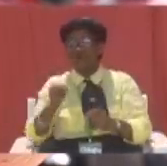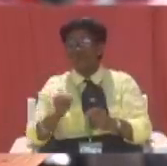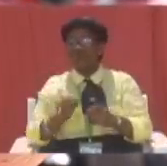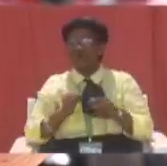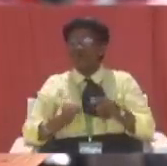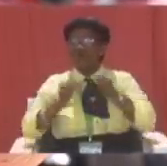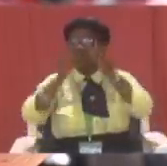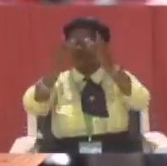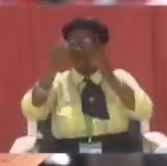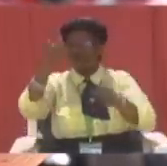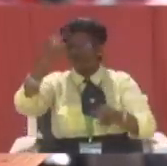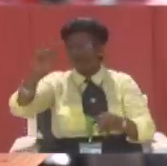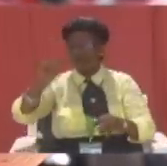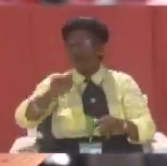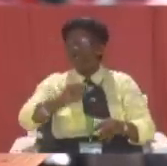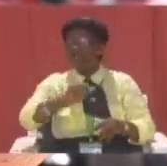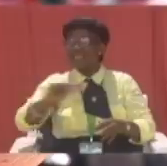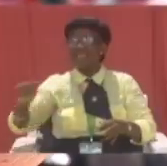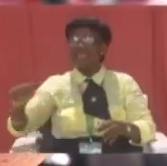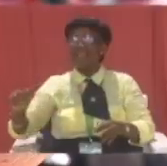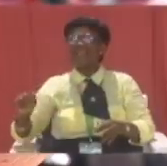a certain period of time.